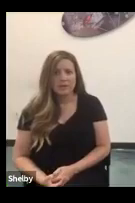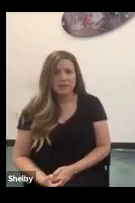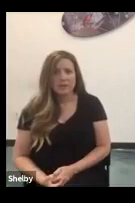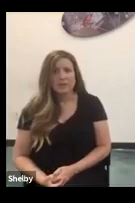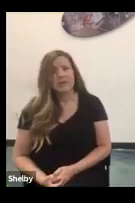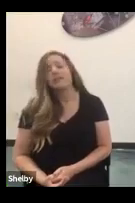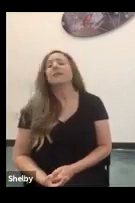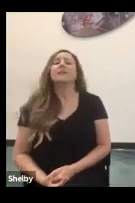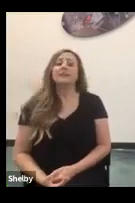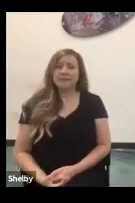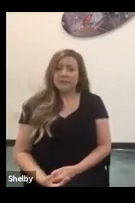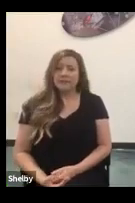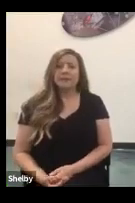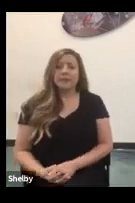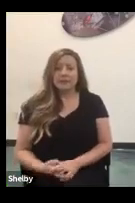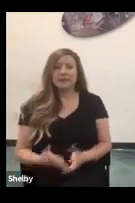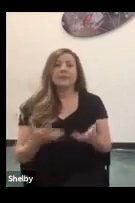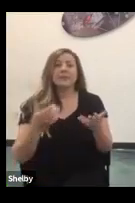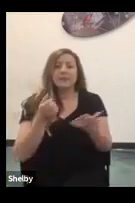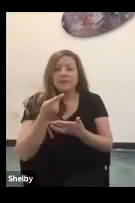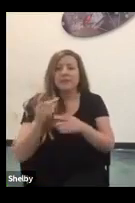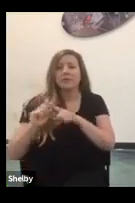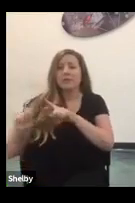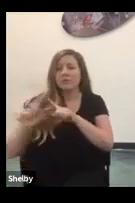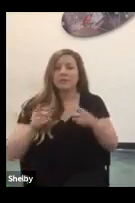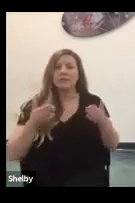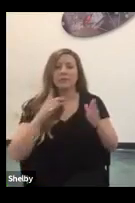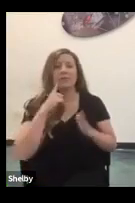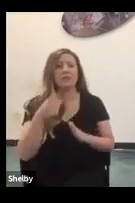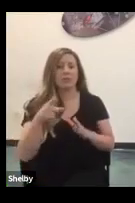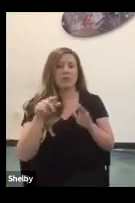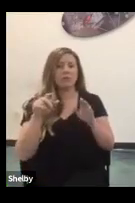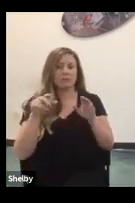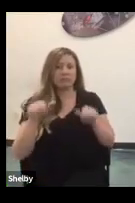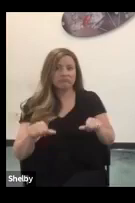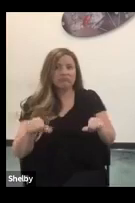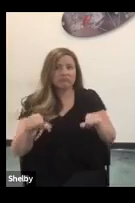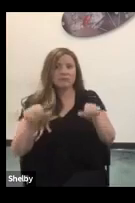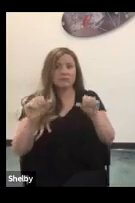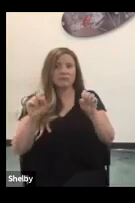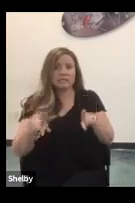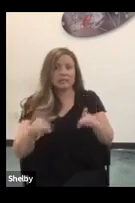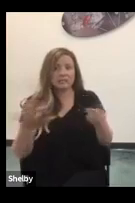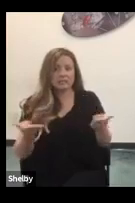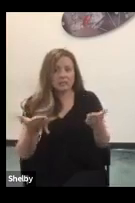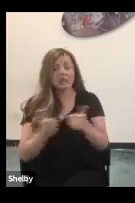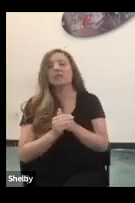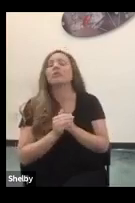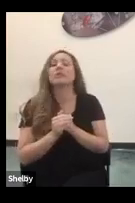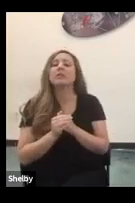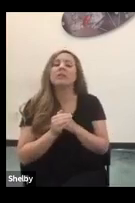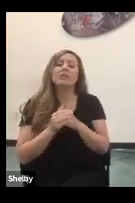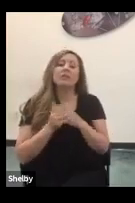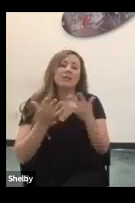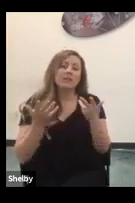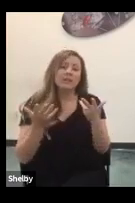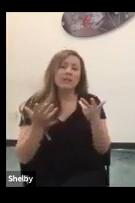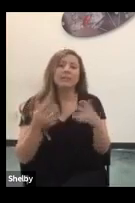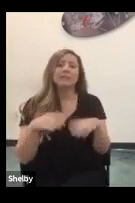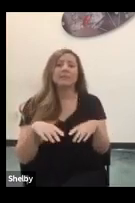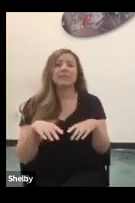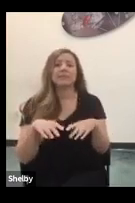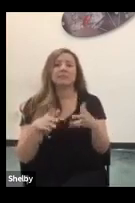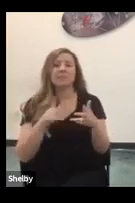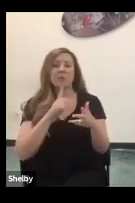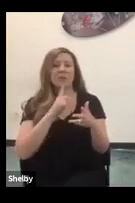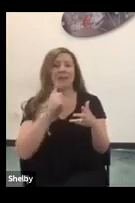Yeah, so there are a few different ways to get tested here. Ideally, this works for folks who